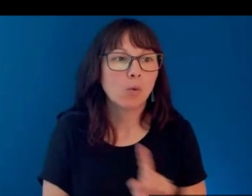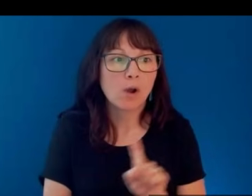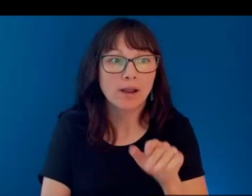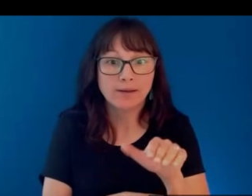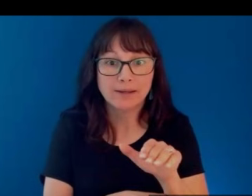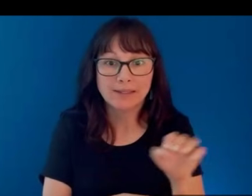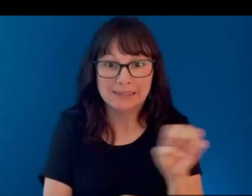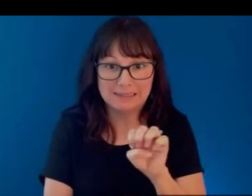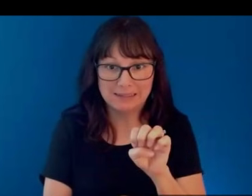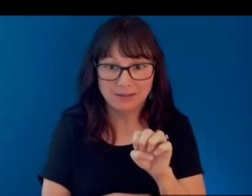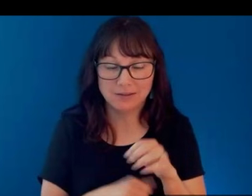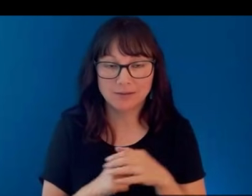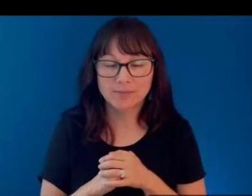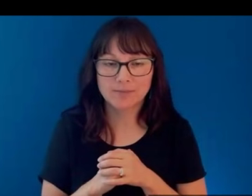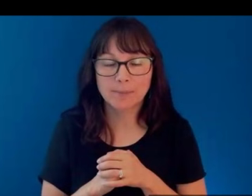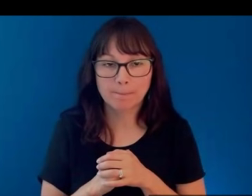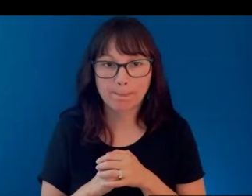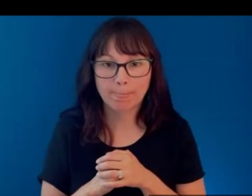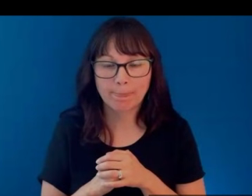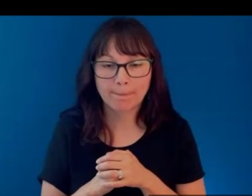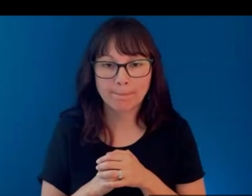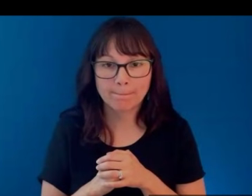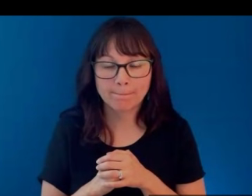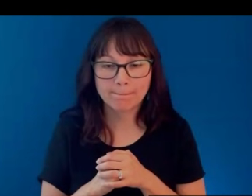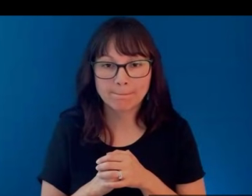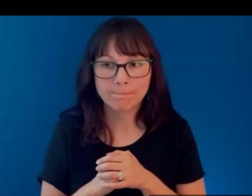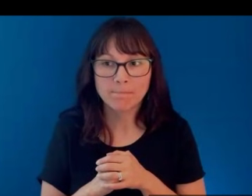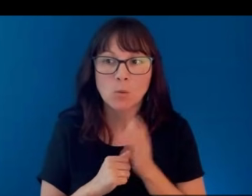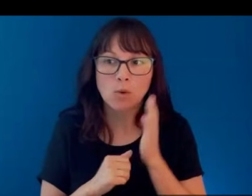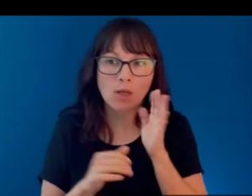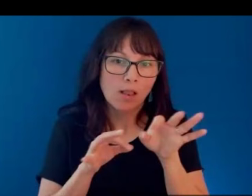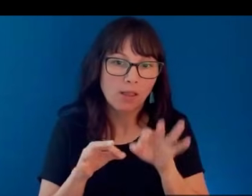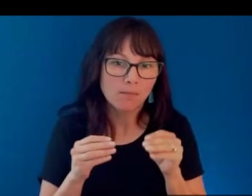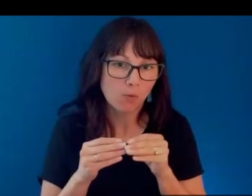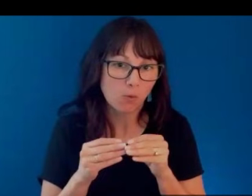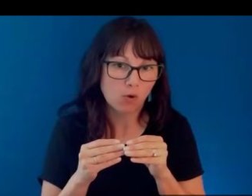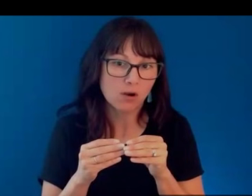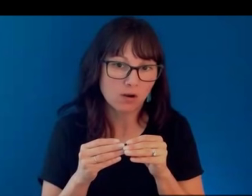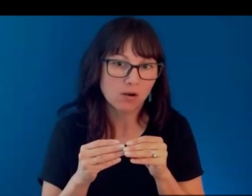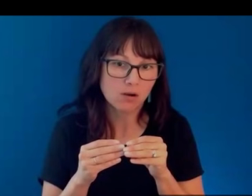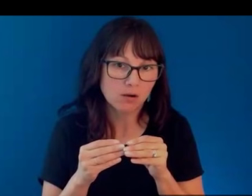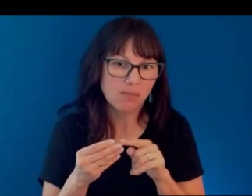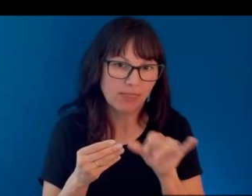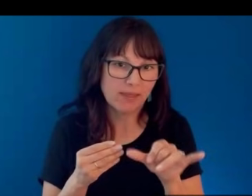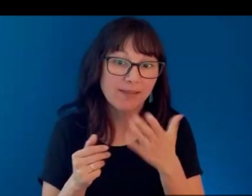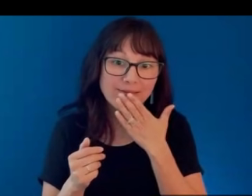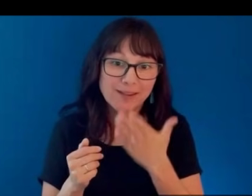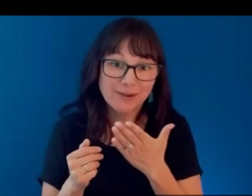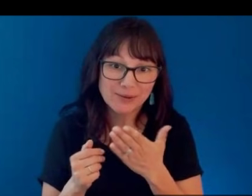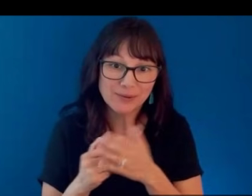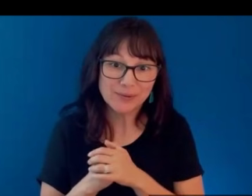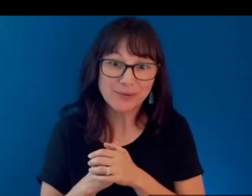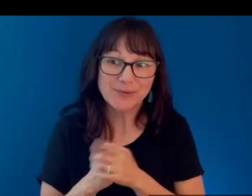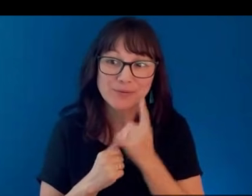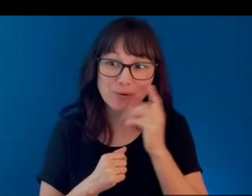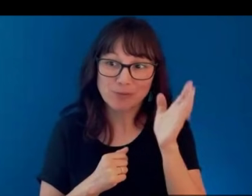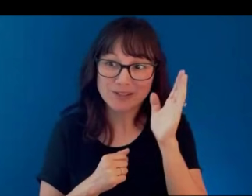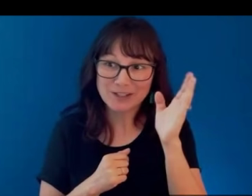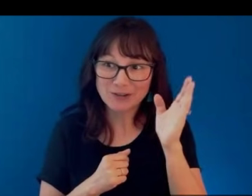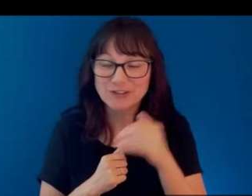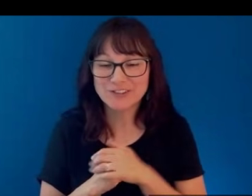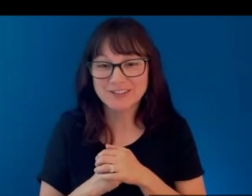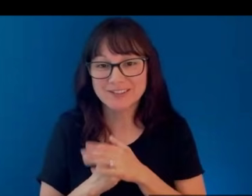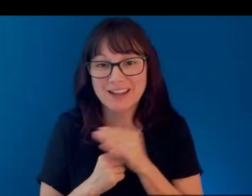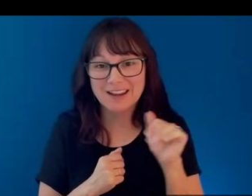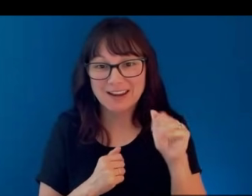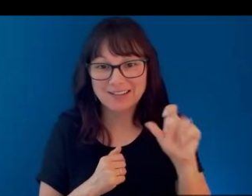time. And we'll have more information at that point. Thank you for our presenters today